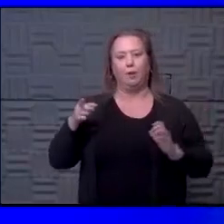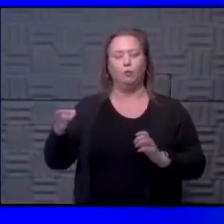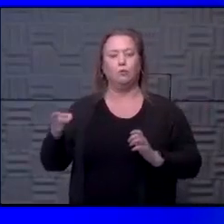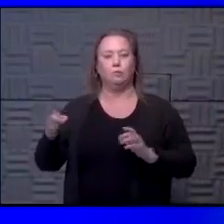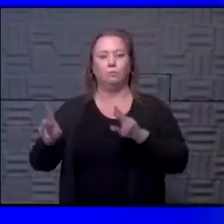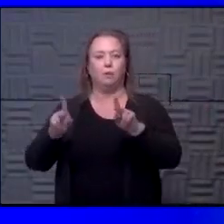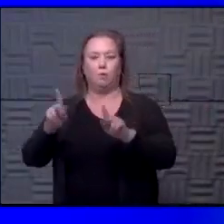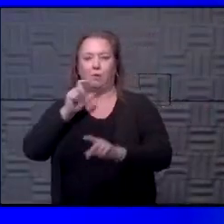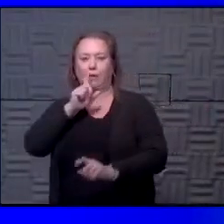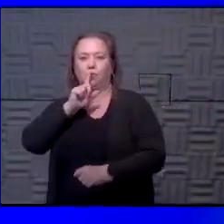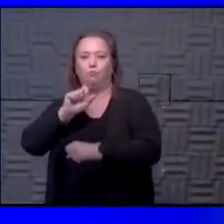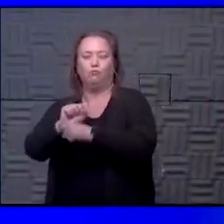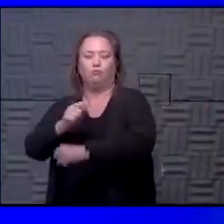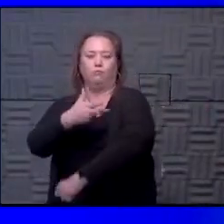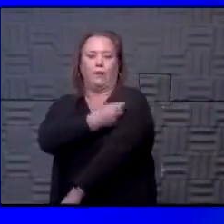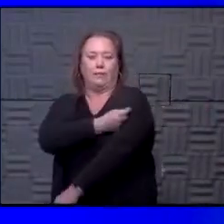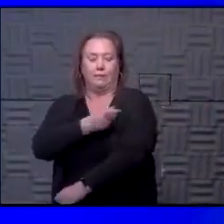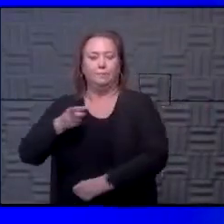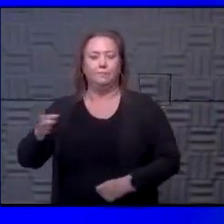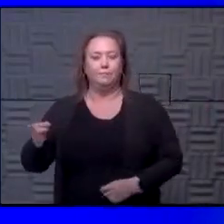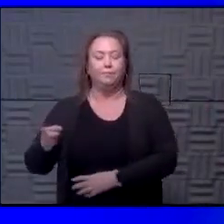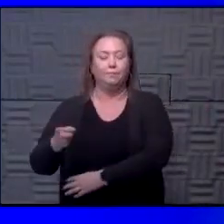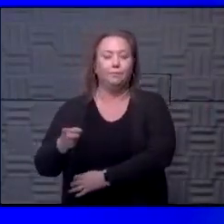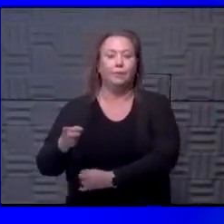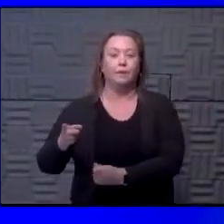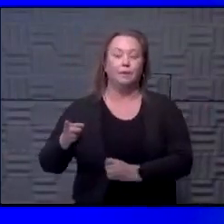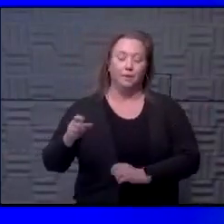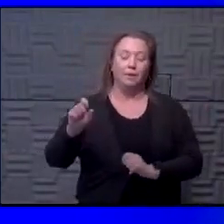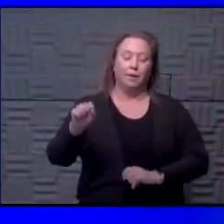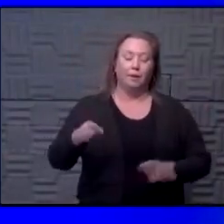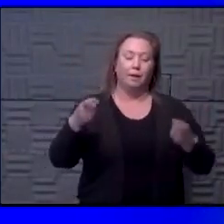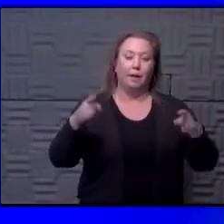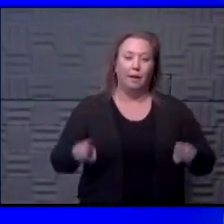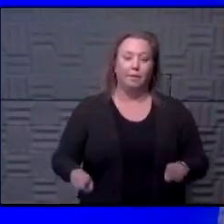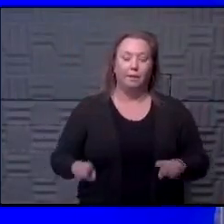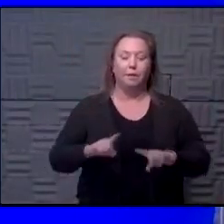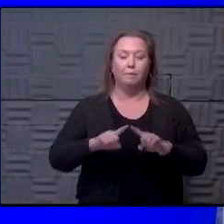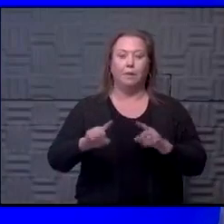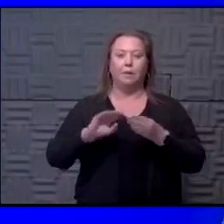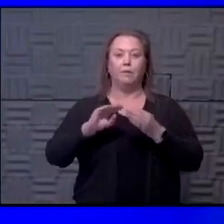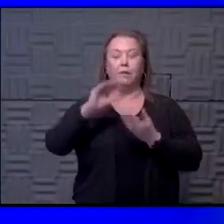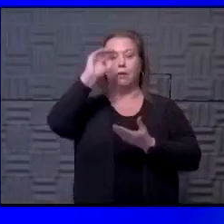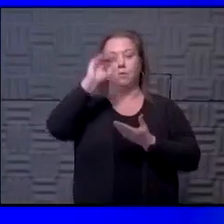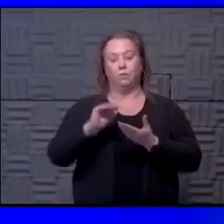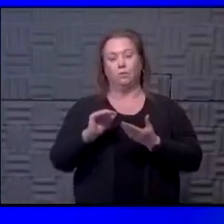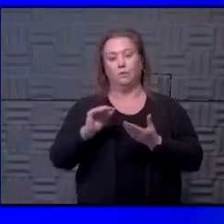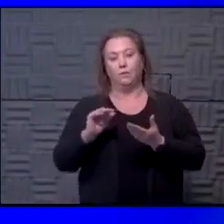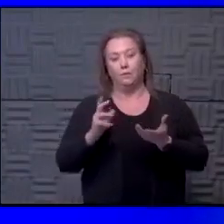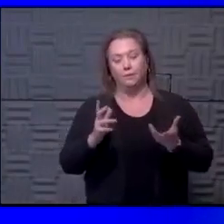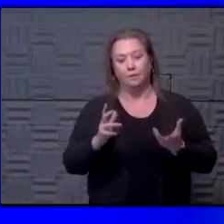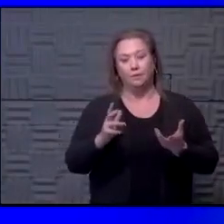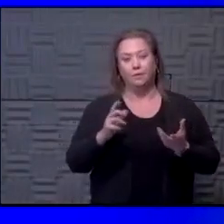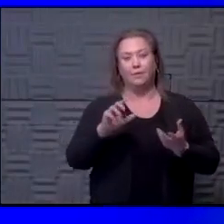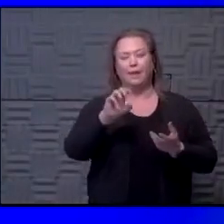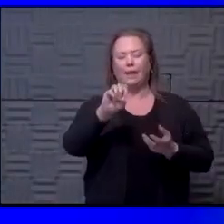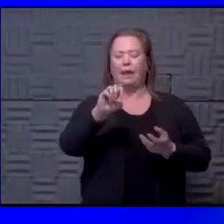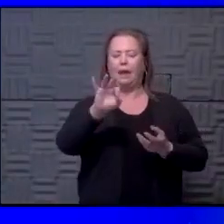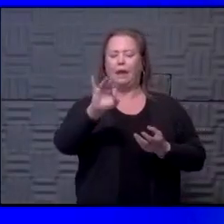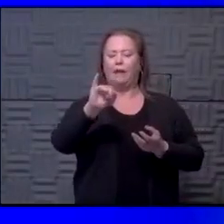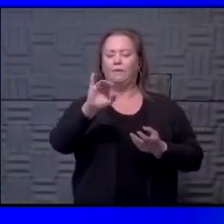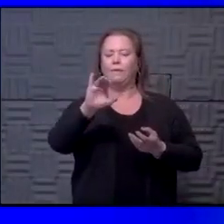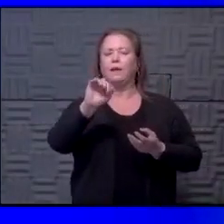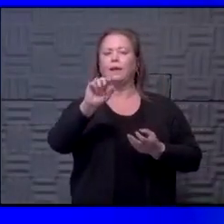true vaccine. So that can happen, but it is certainly at a significantly reduced rate. And what are we talking about when we talk about efficacy? I think we